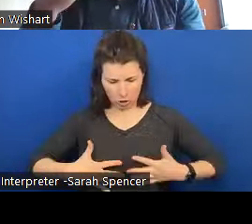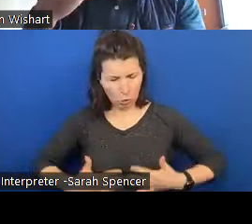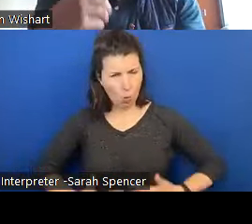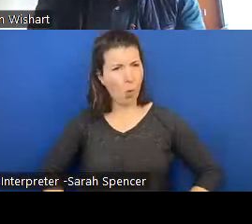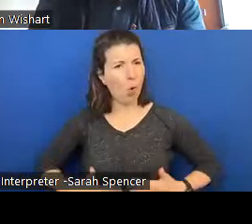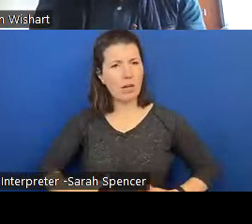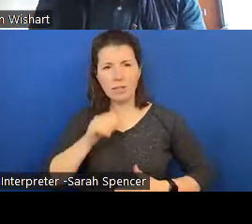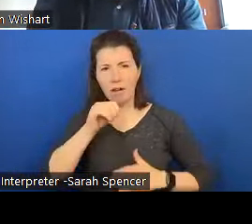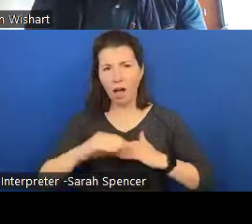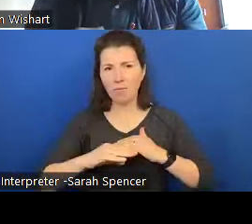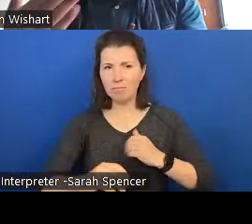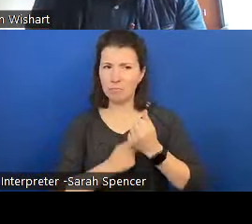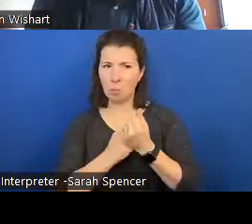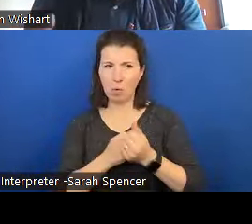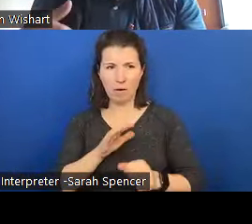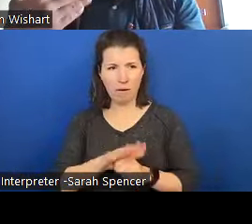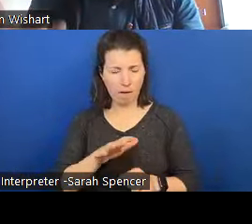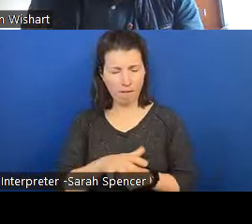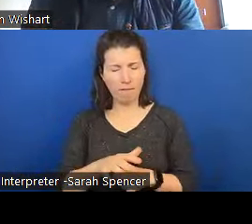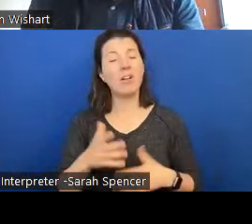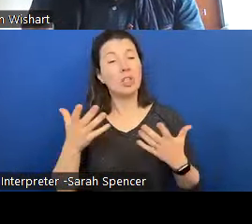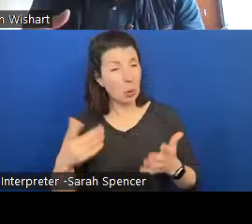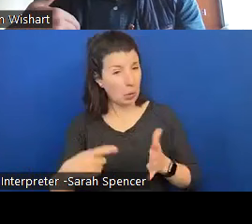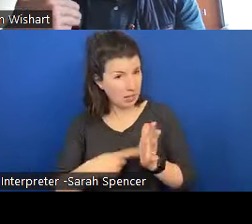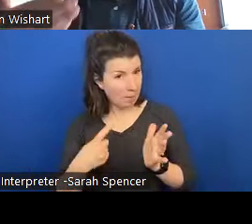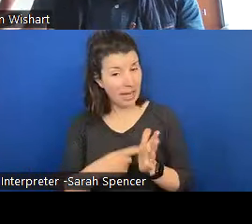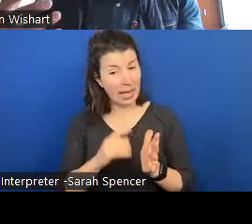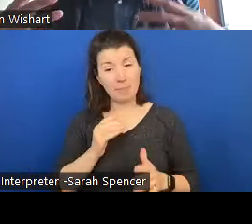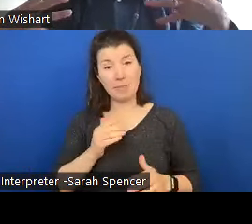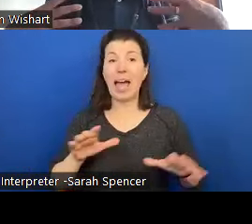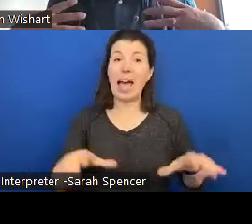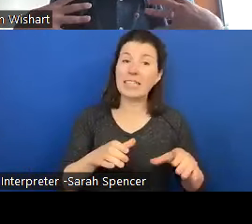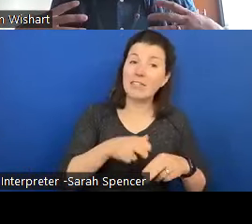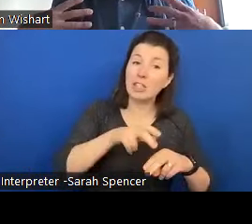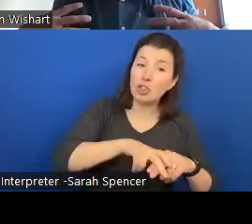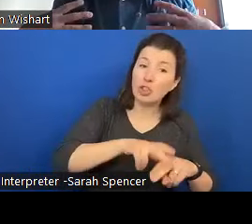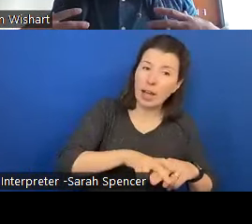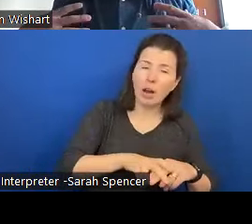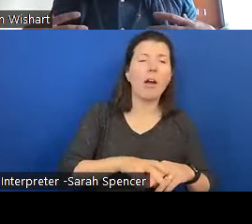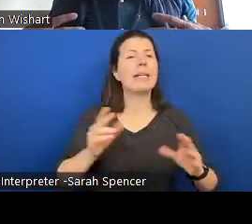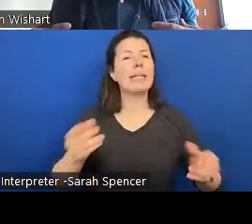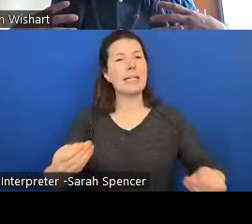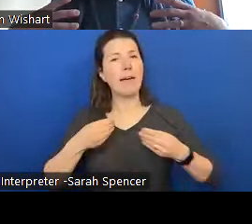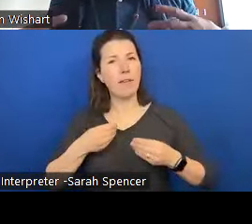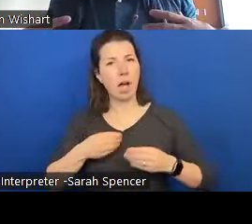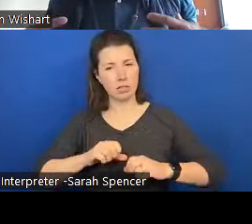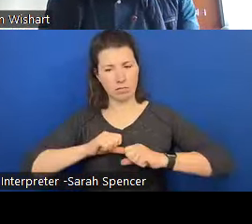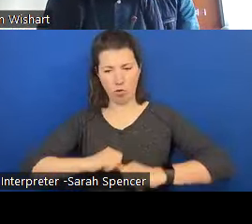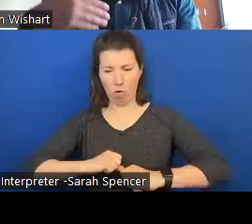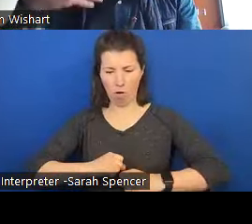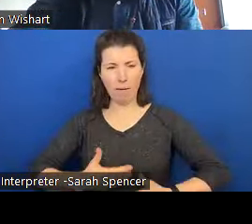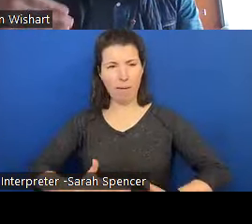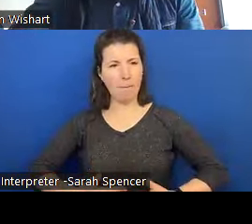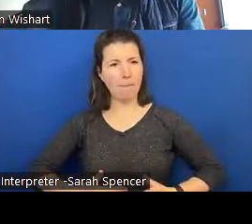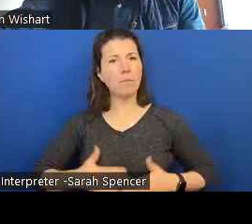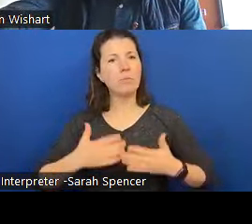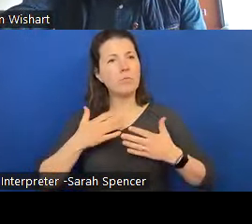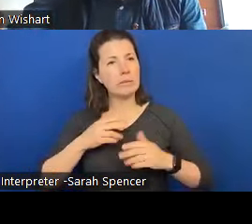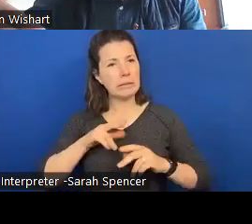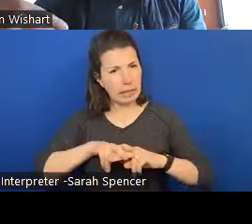work on that feeding. So sometimes things like activity chairs and that sort that give us a stable base to sit with, support, can allow